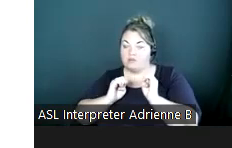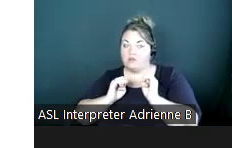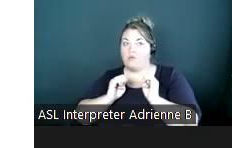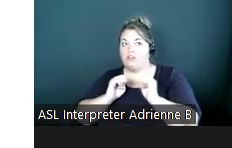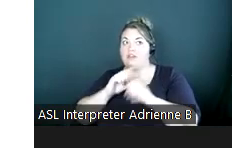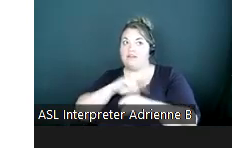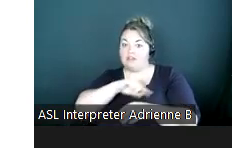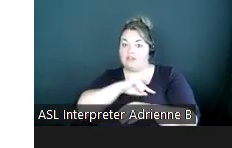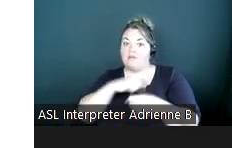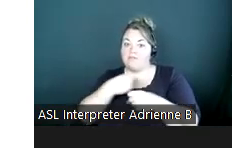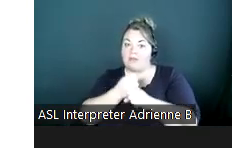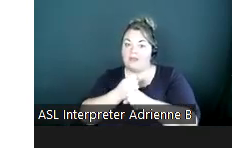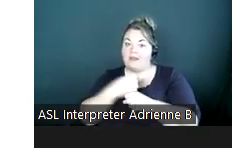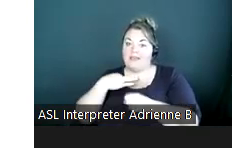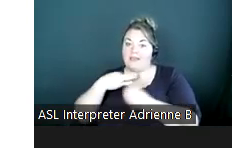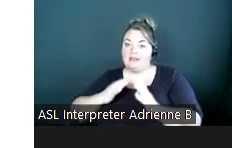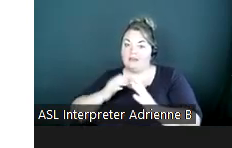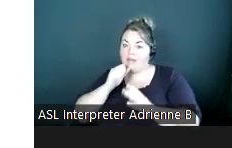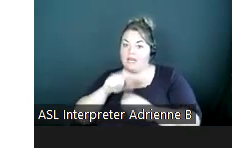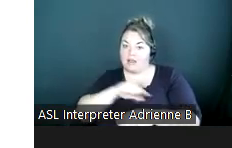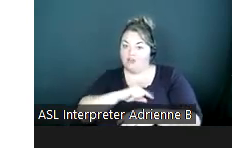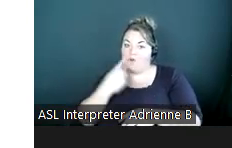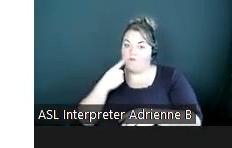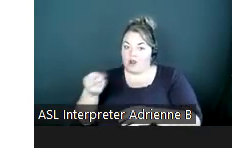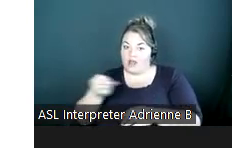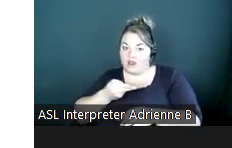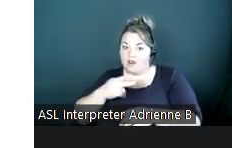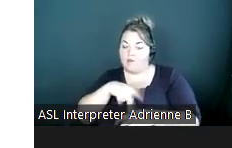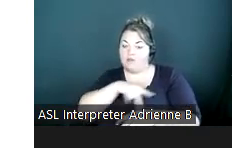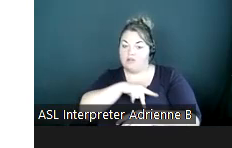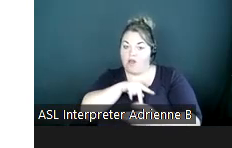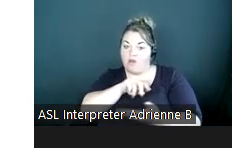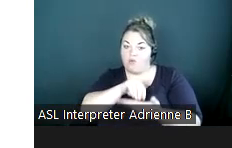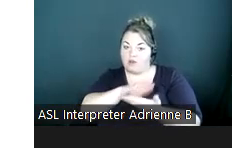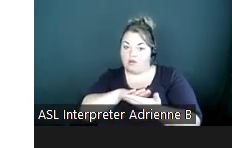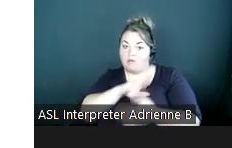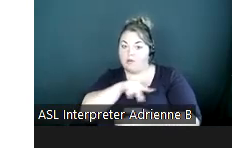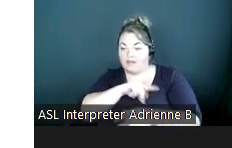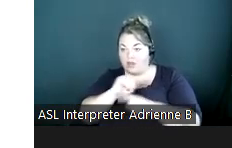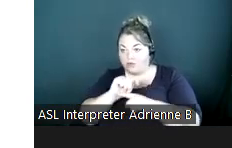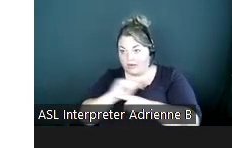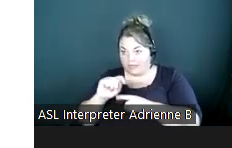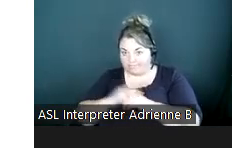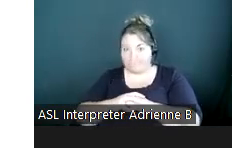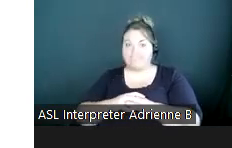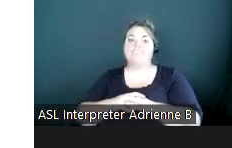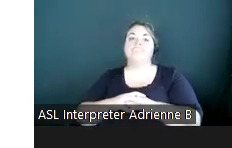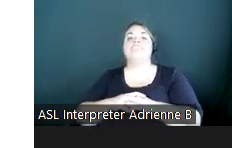candidate ineligible for hire, personnel records, as well as personnel training.